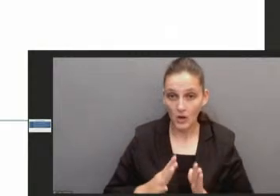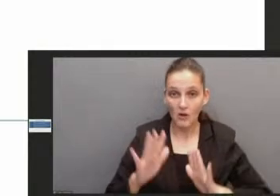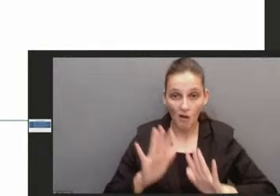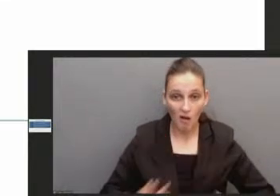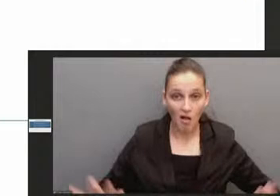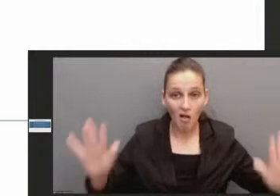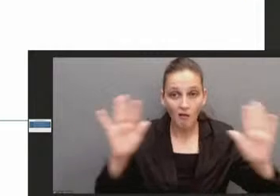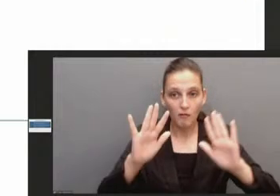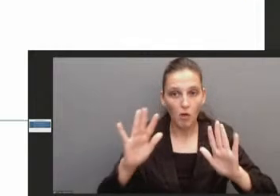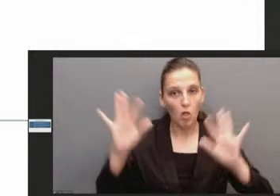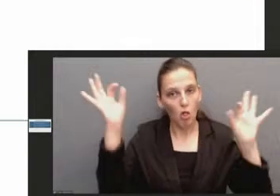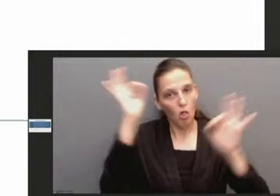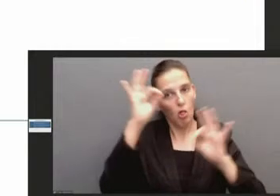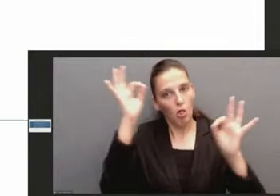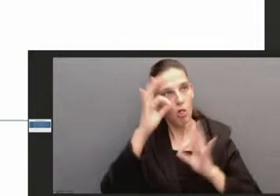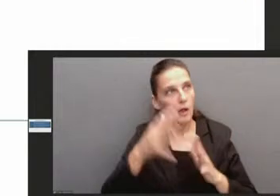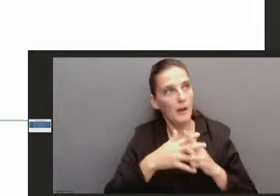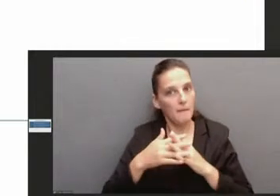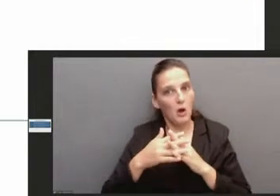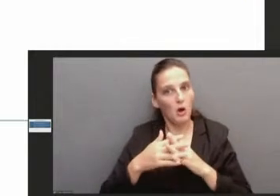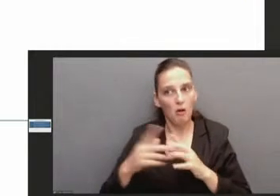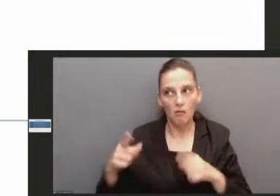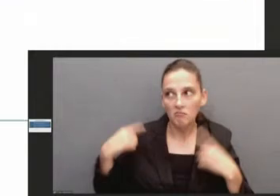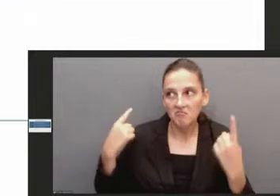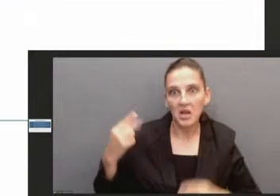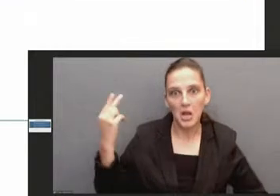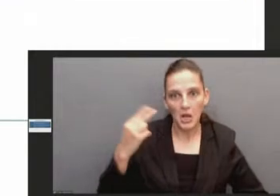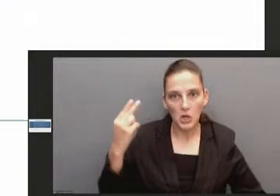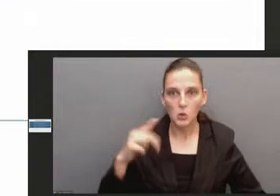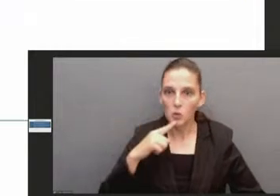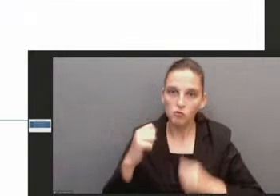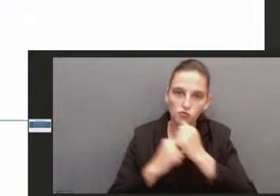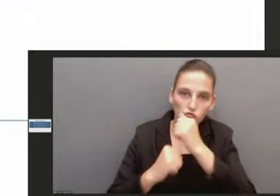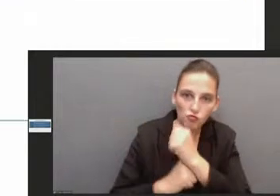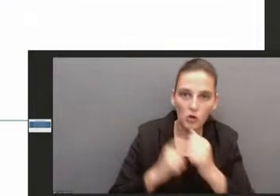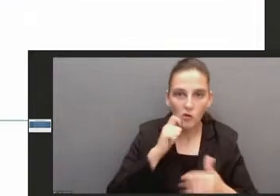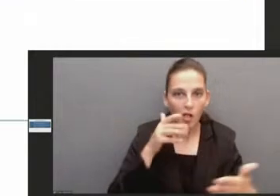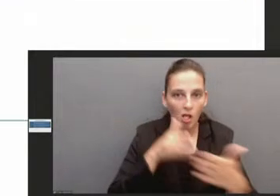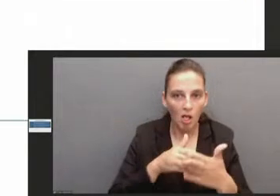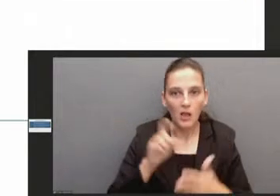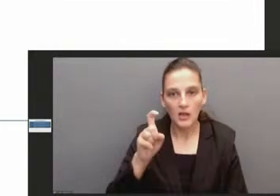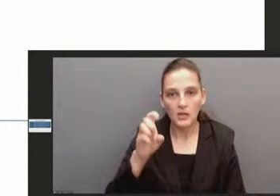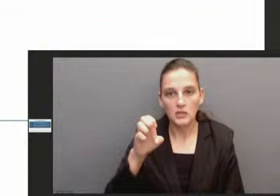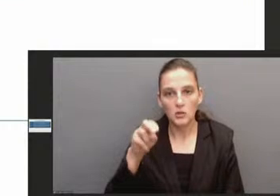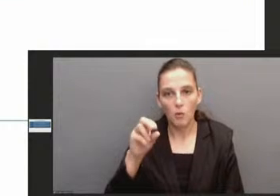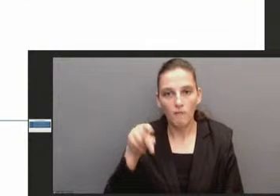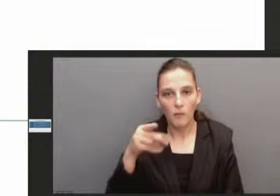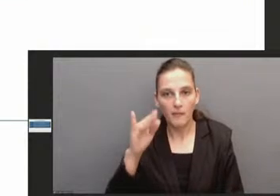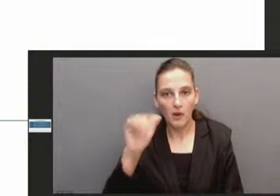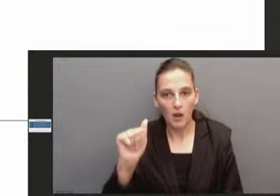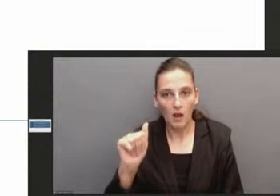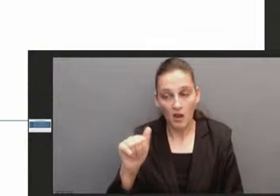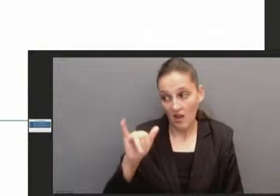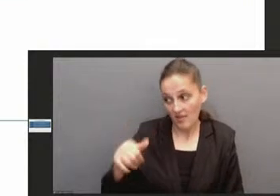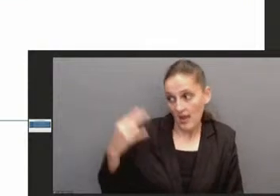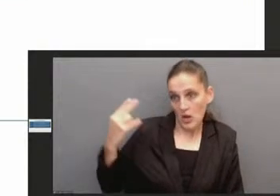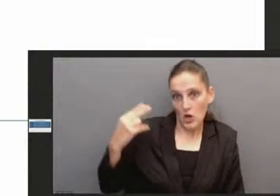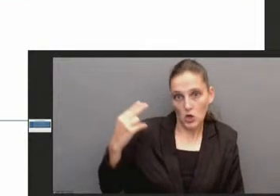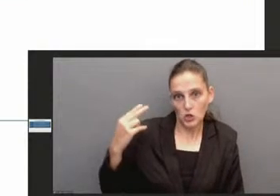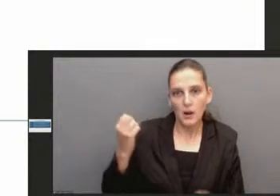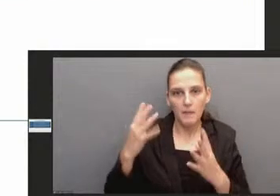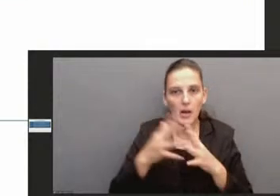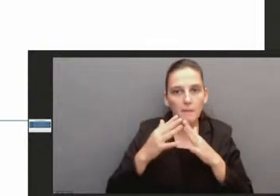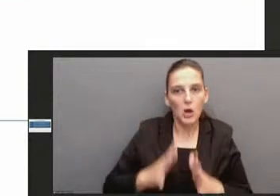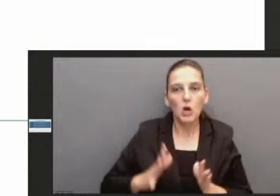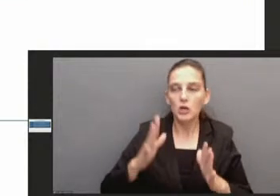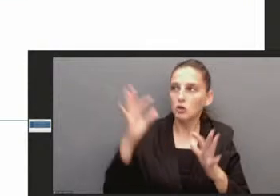unaware of our country's history of structural racism and xenophobia, and how that history contributes to